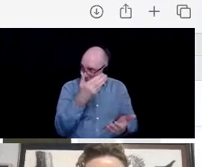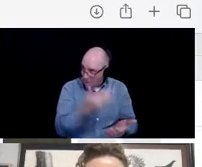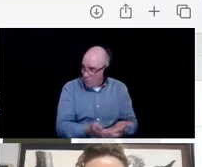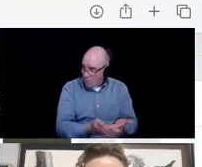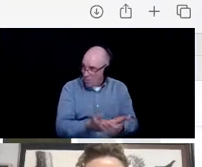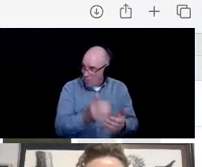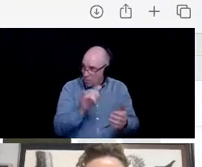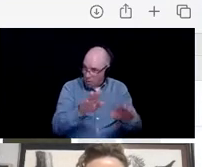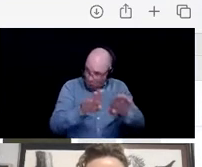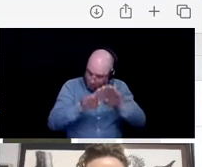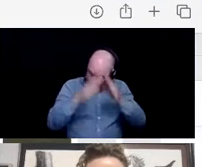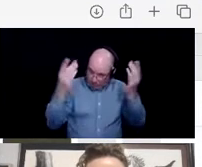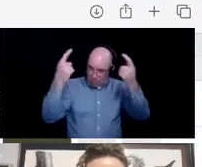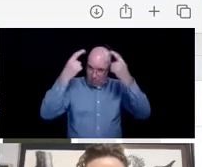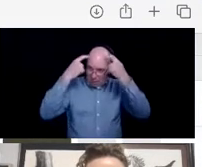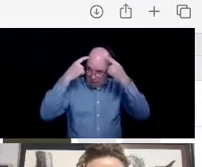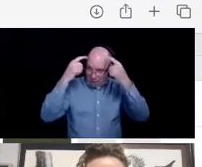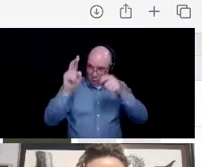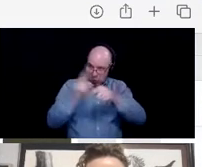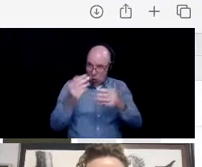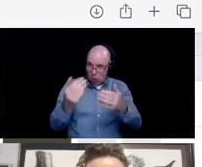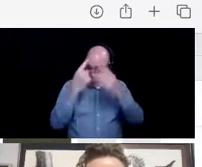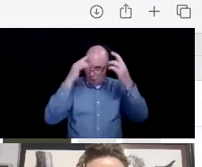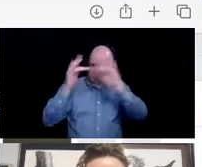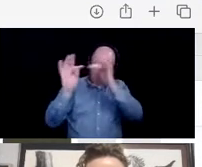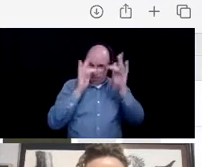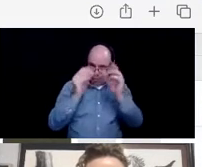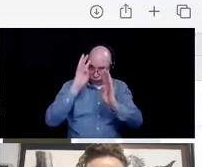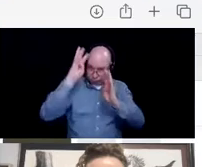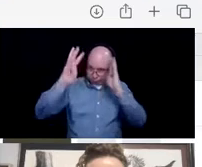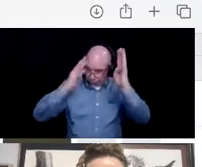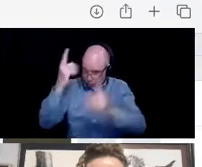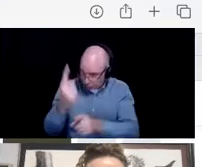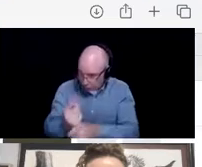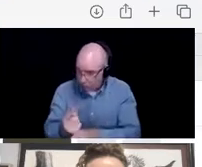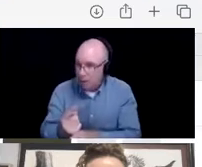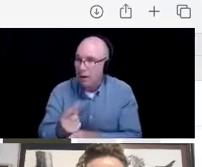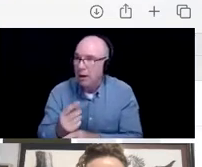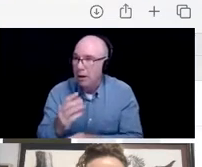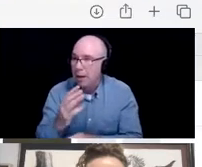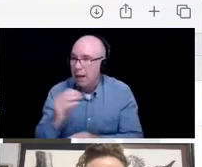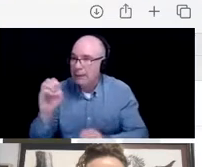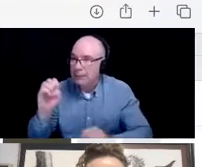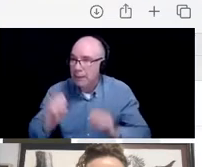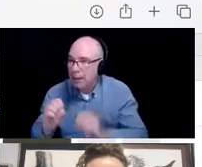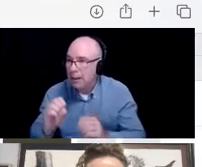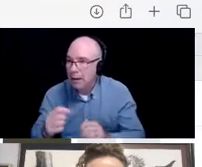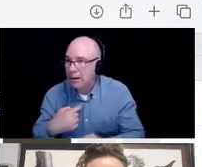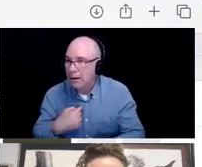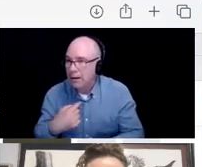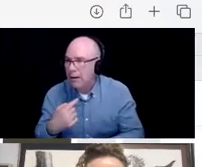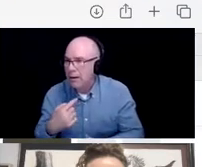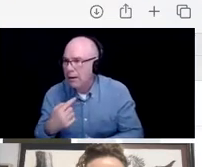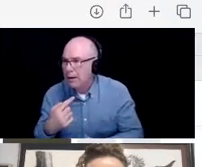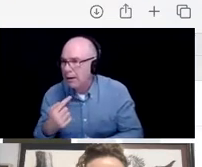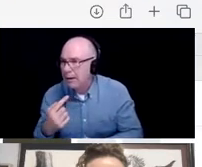that opens your brain in new ways of creativity, right? And experiment. I love approaching my business